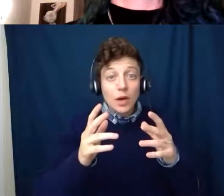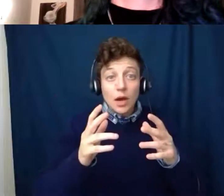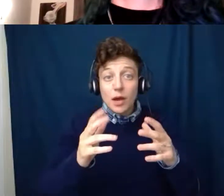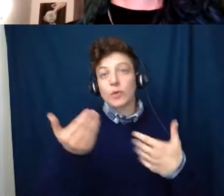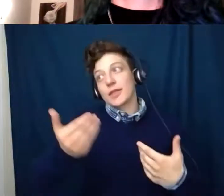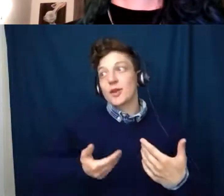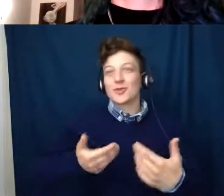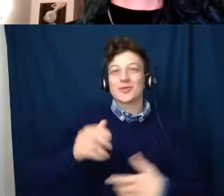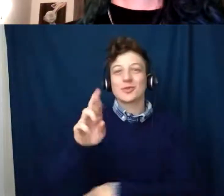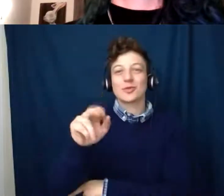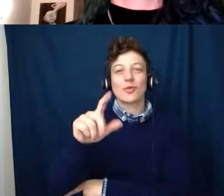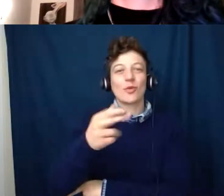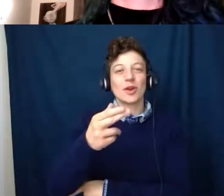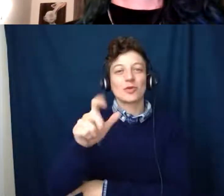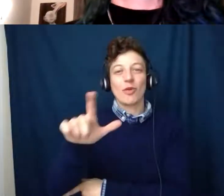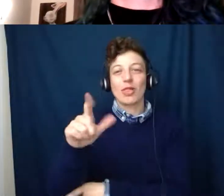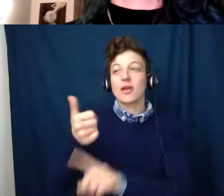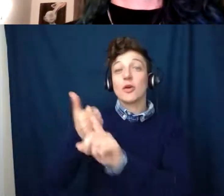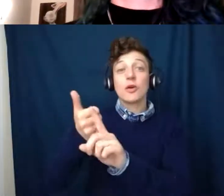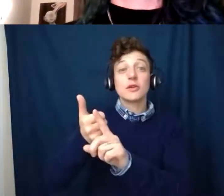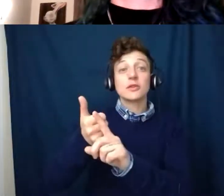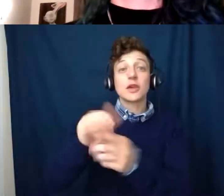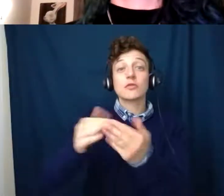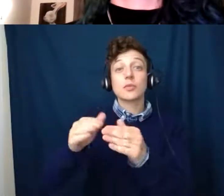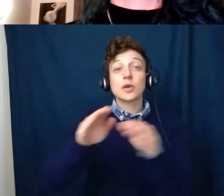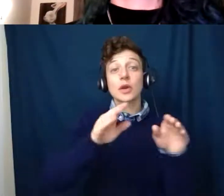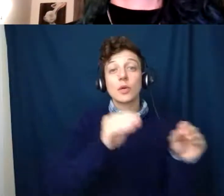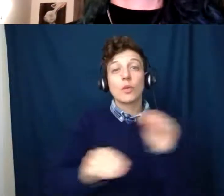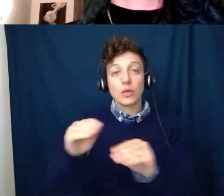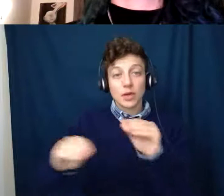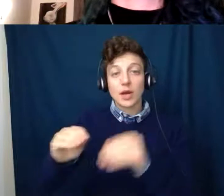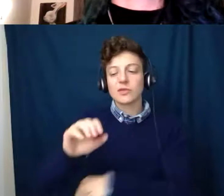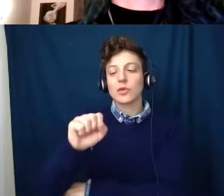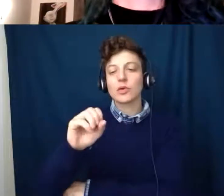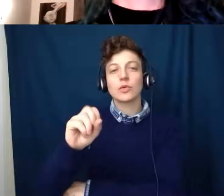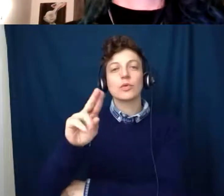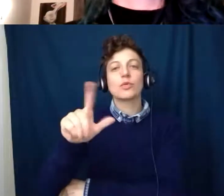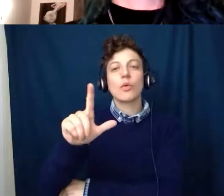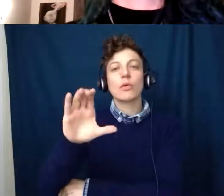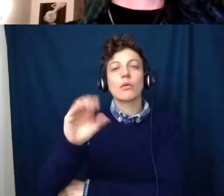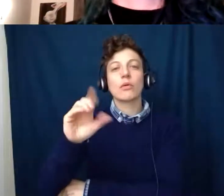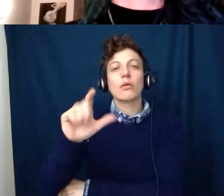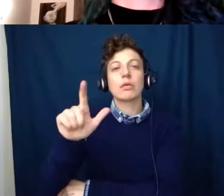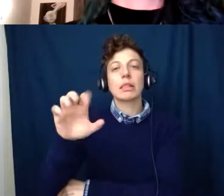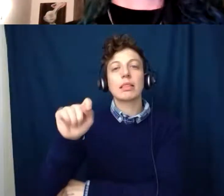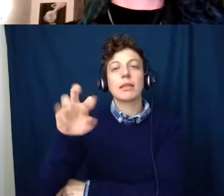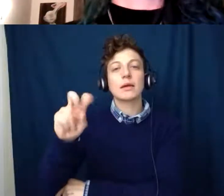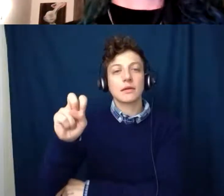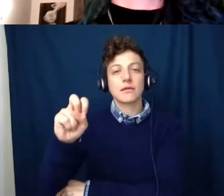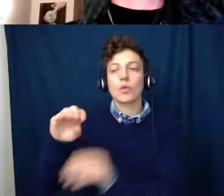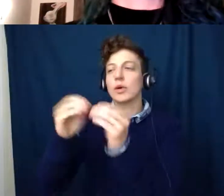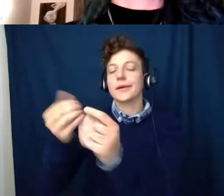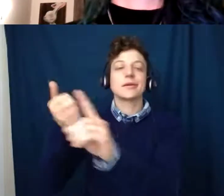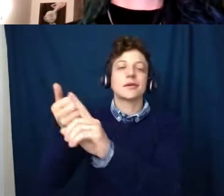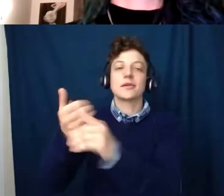Rachel is a community organizer at Soul Collective, an organization that does a bunch of harm reduction and amazing work here in Philadelphia